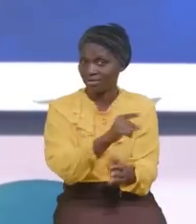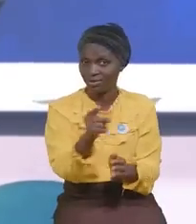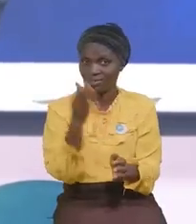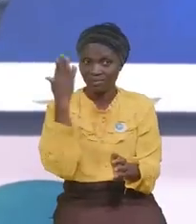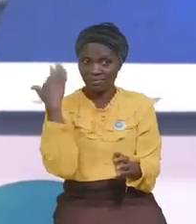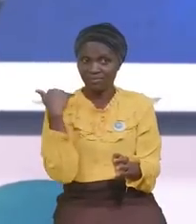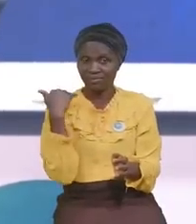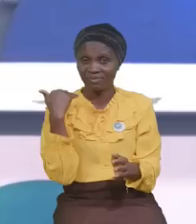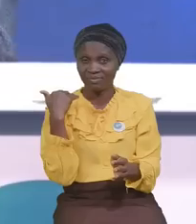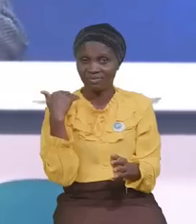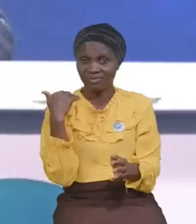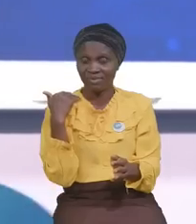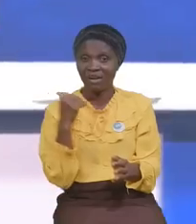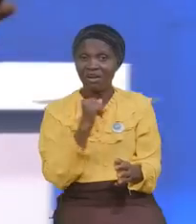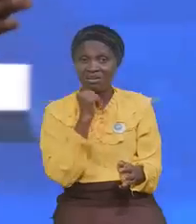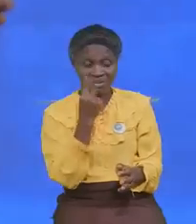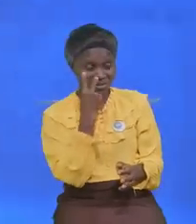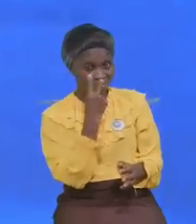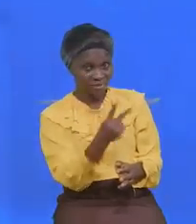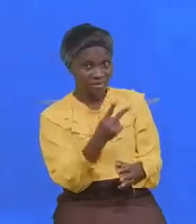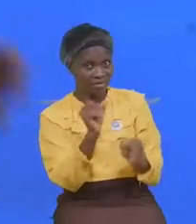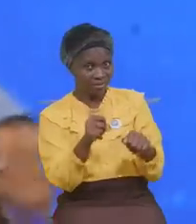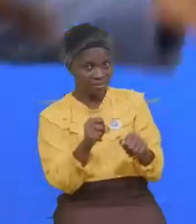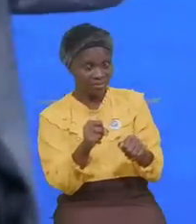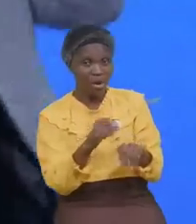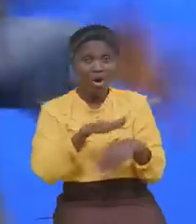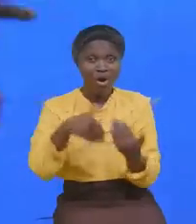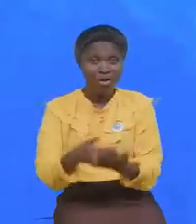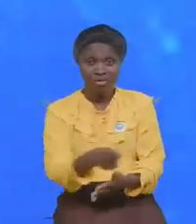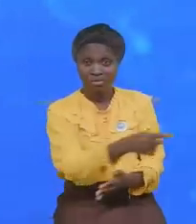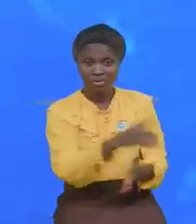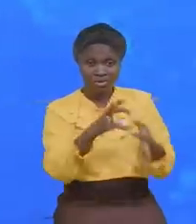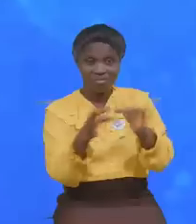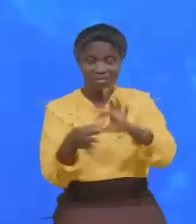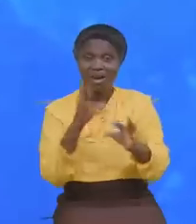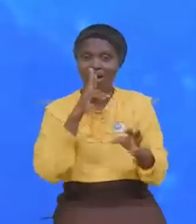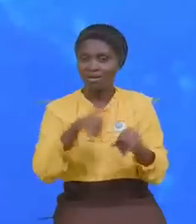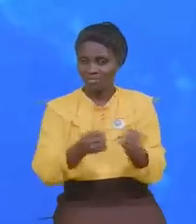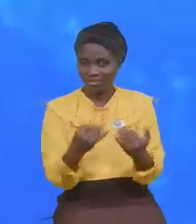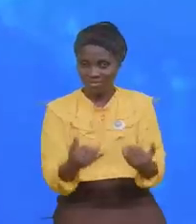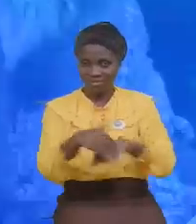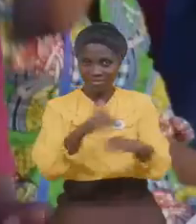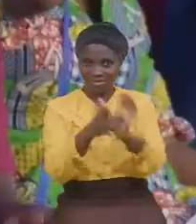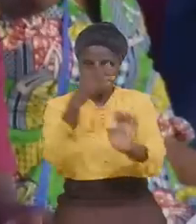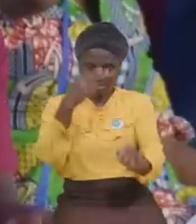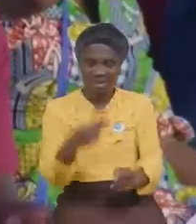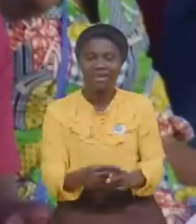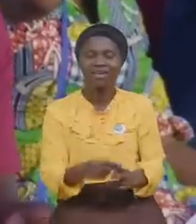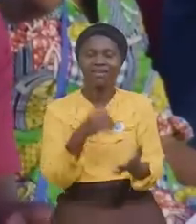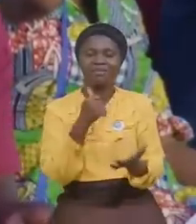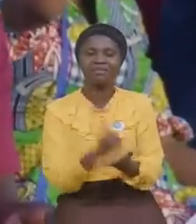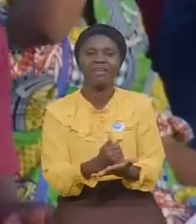though they're invisible, all those chains are broken tonight in Jesus'